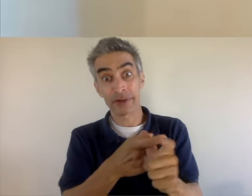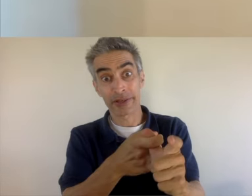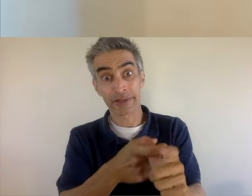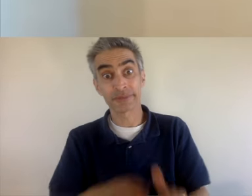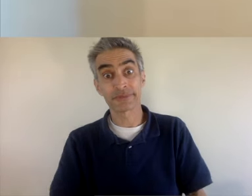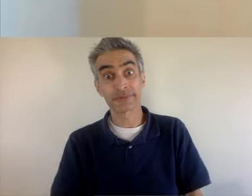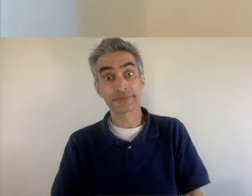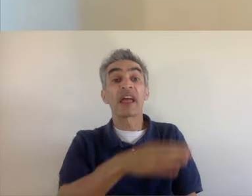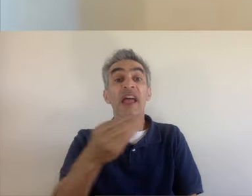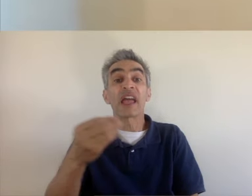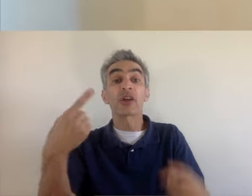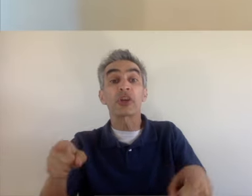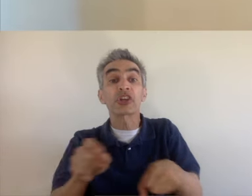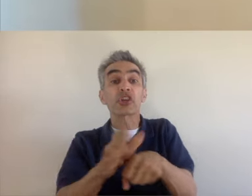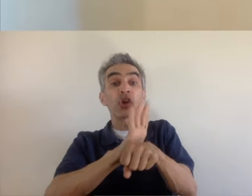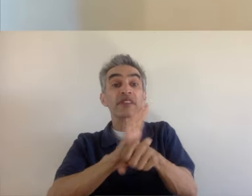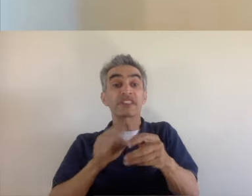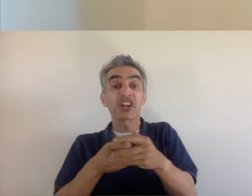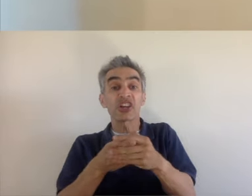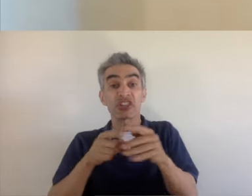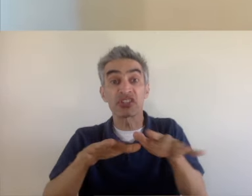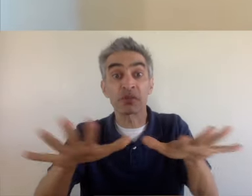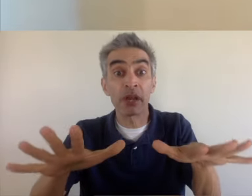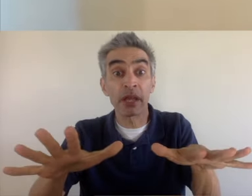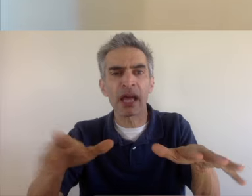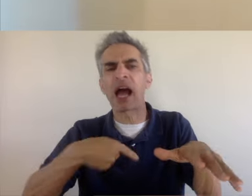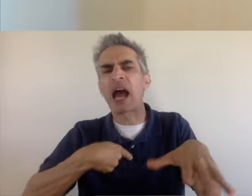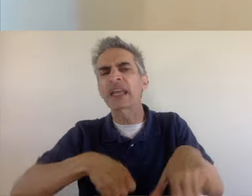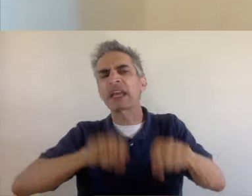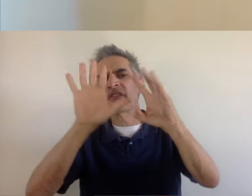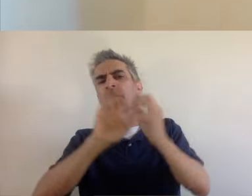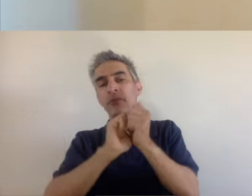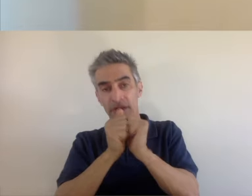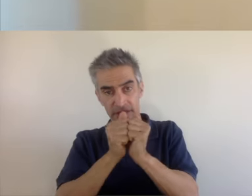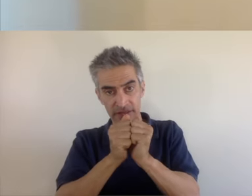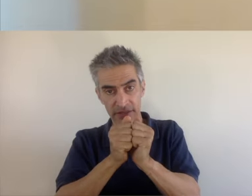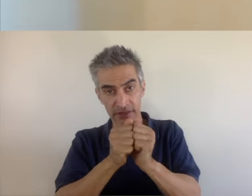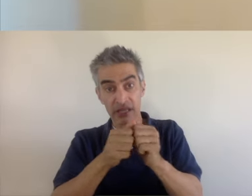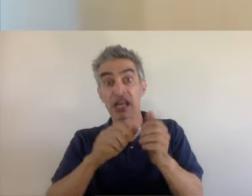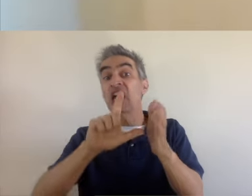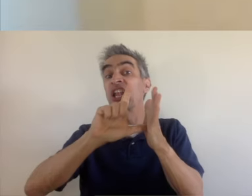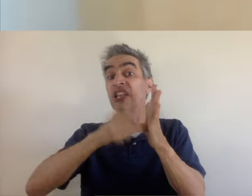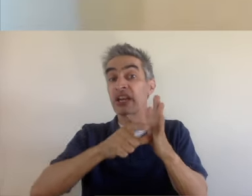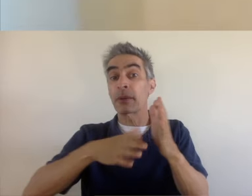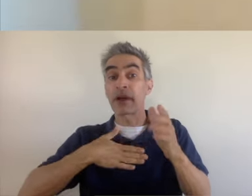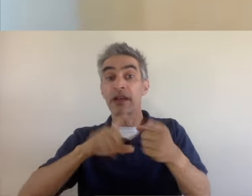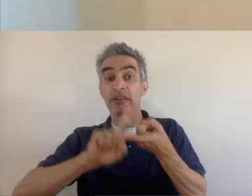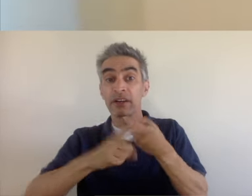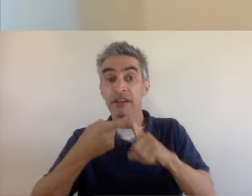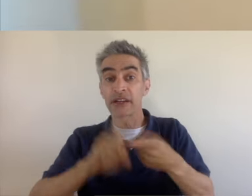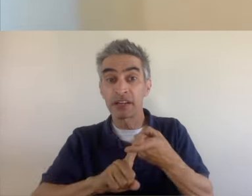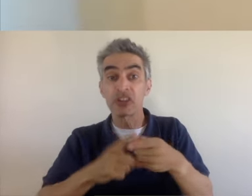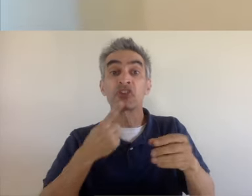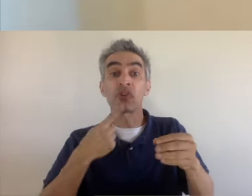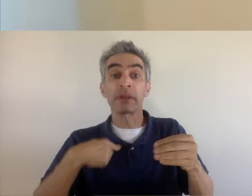marathon back then, but then I got injured with really bad shin splints. Yeah. And plus with the pandemic, I